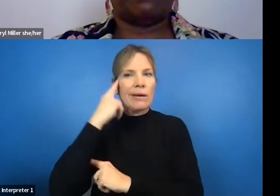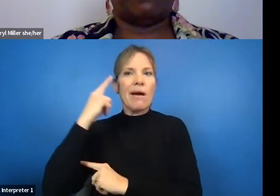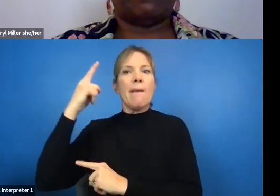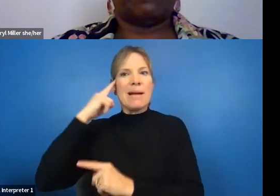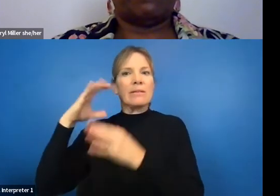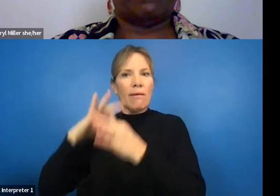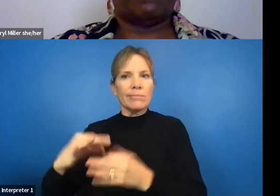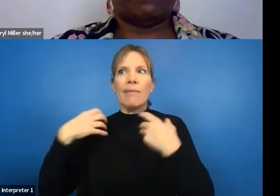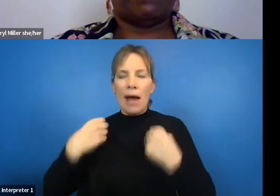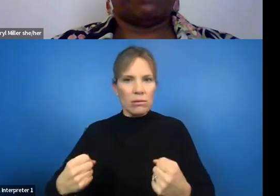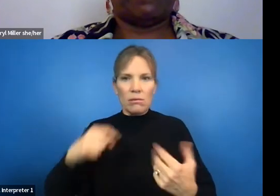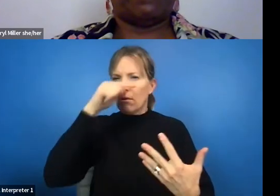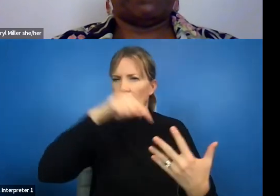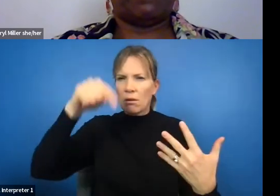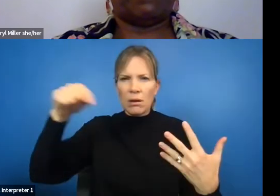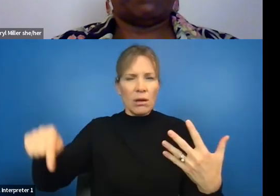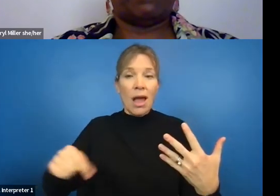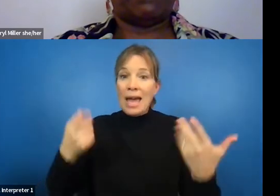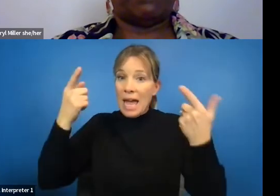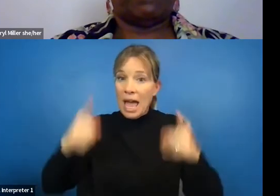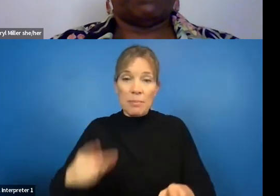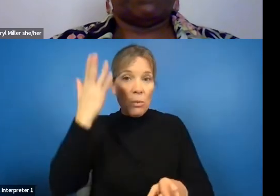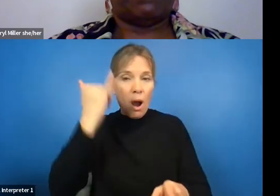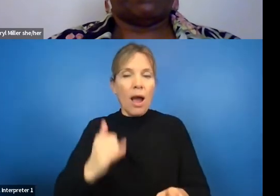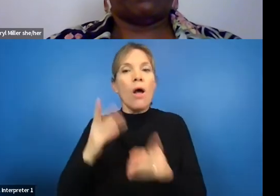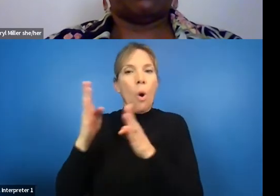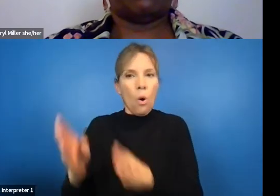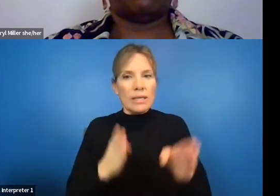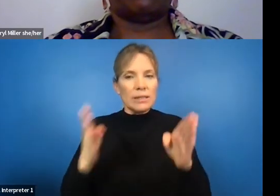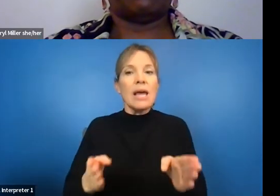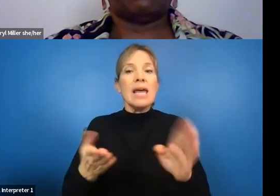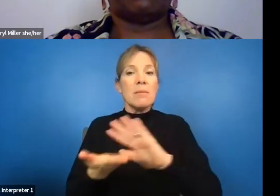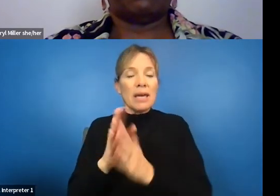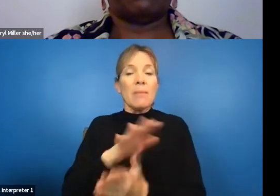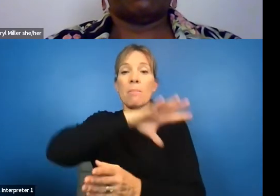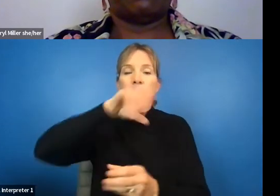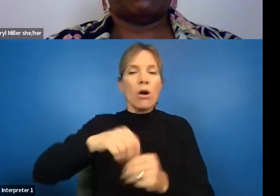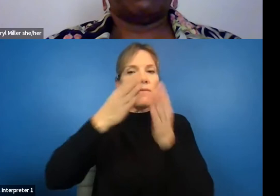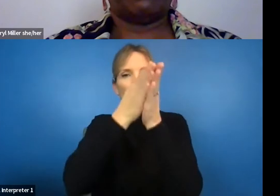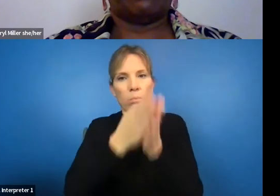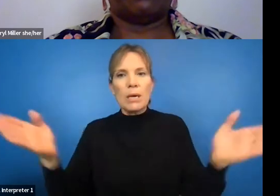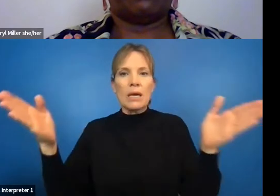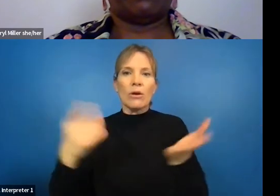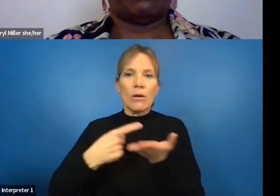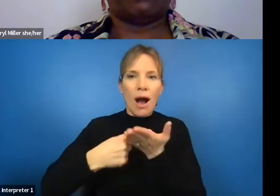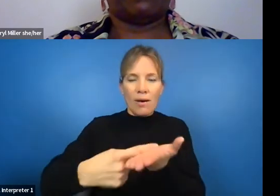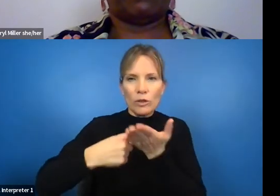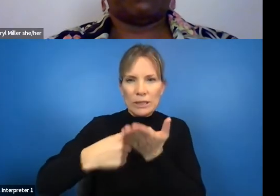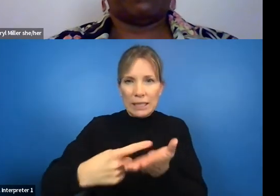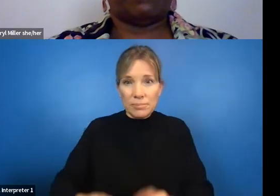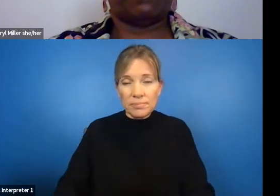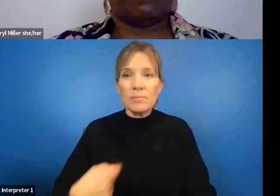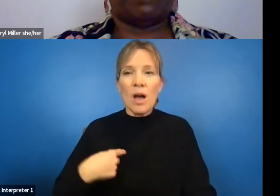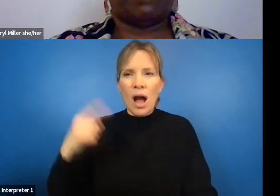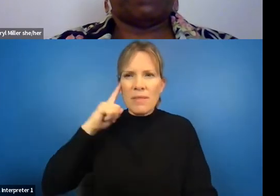That happened because of organizing, that it became actually part of a broader conversation. And I